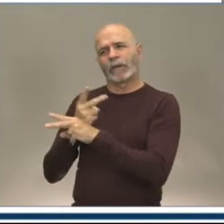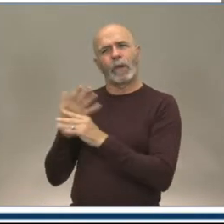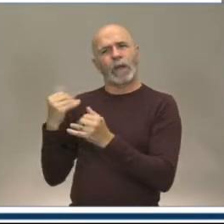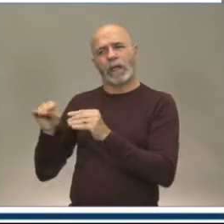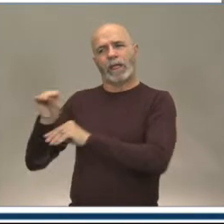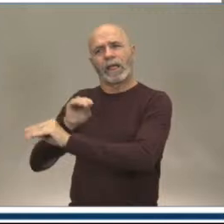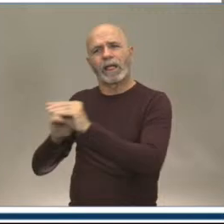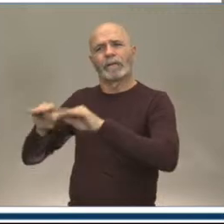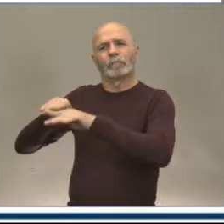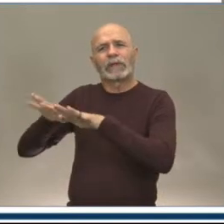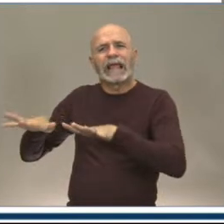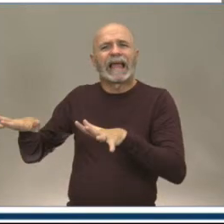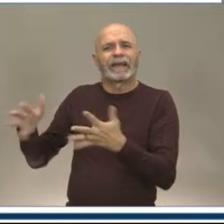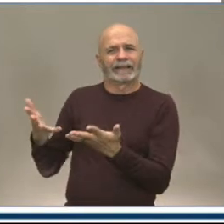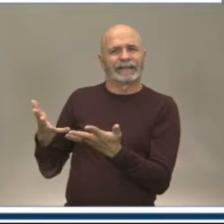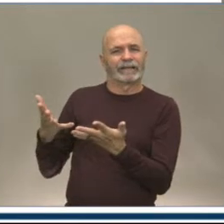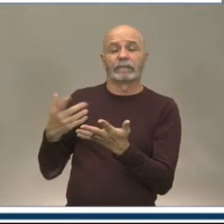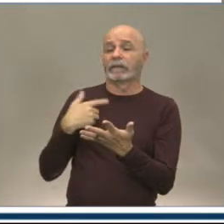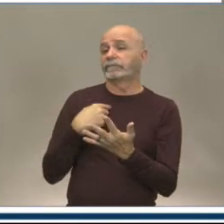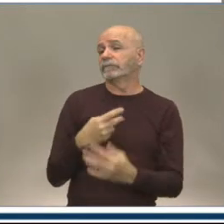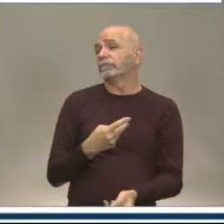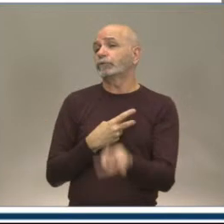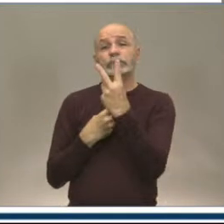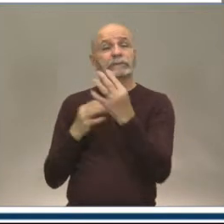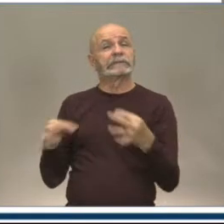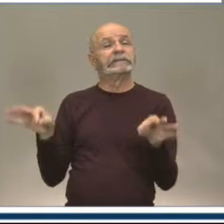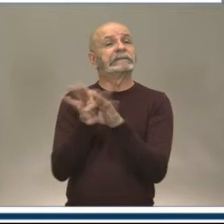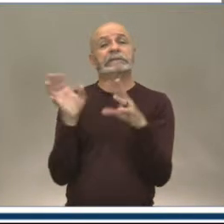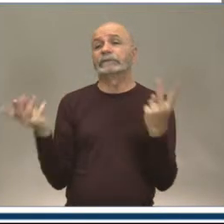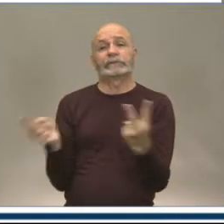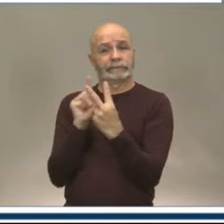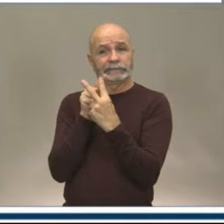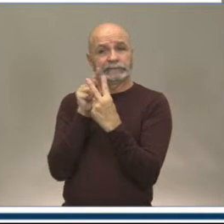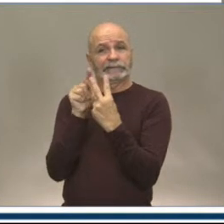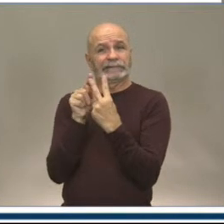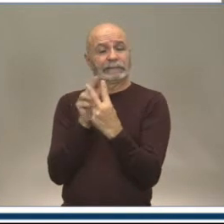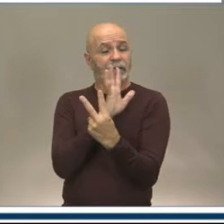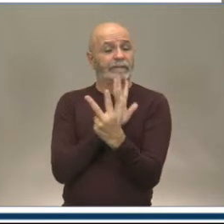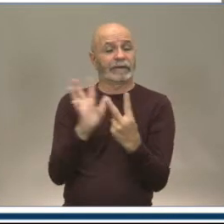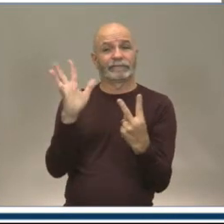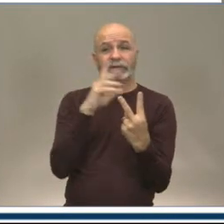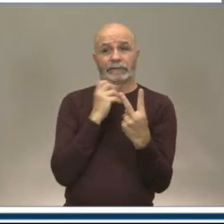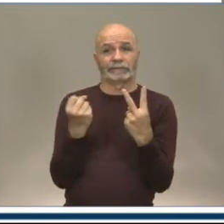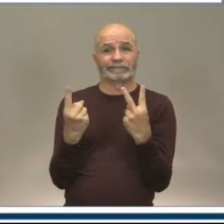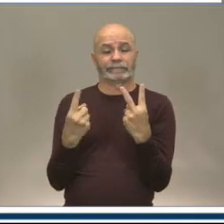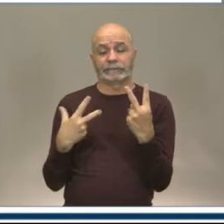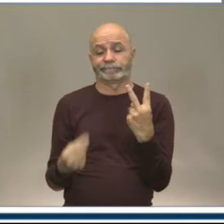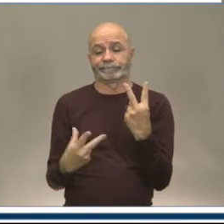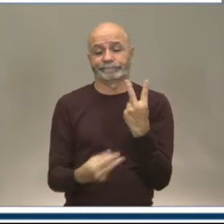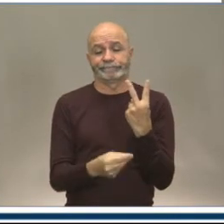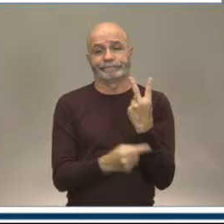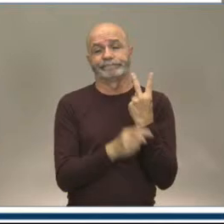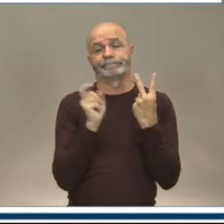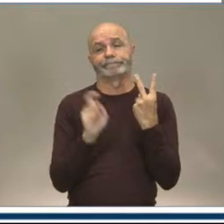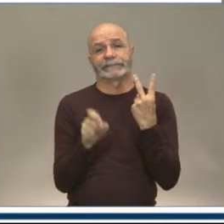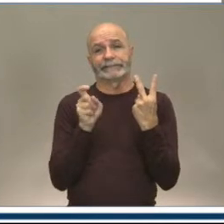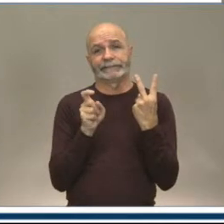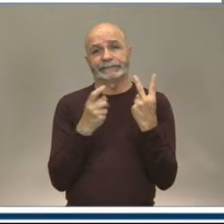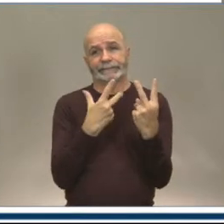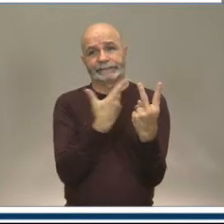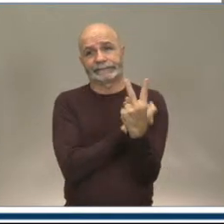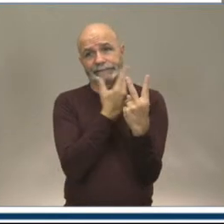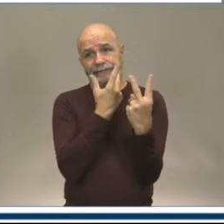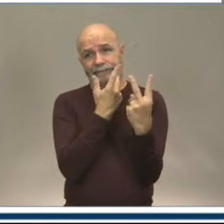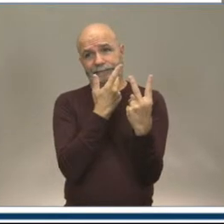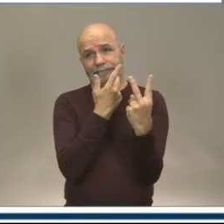key factors. We still need to have the 5 to 11-year-olds immunized, as we just talked about in detail. That's the next